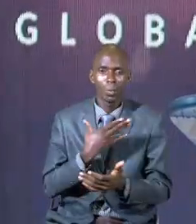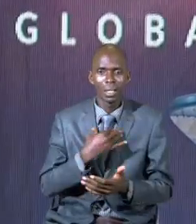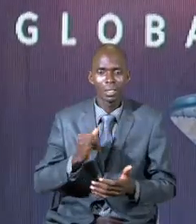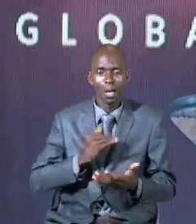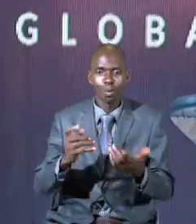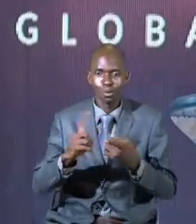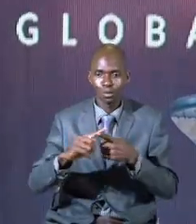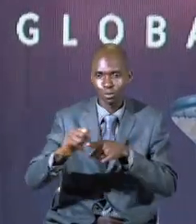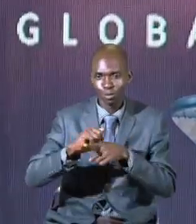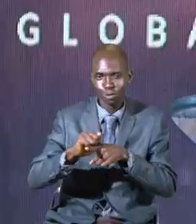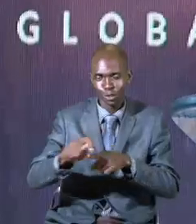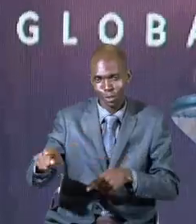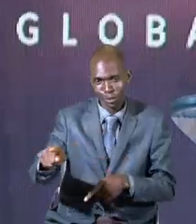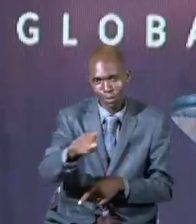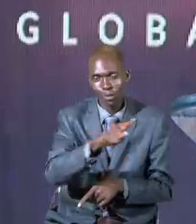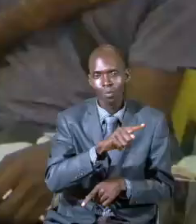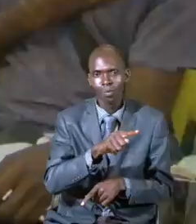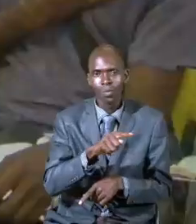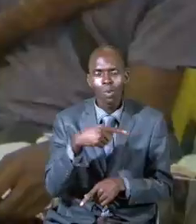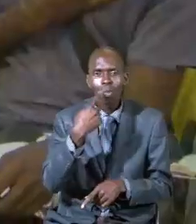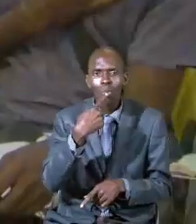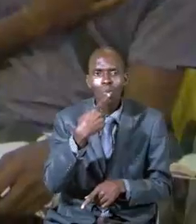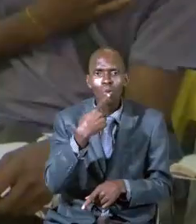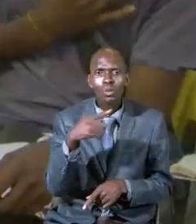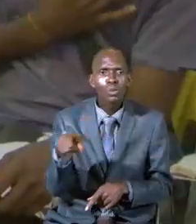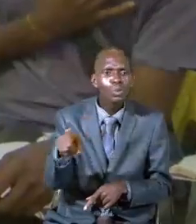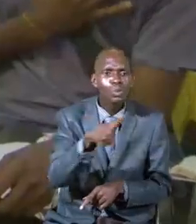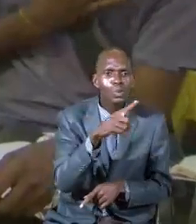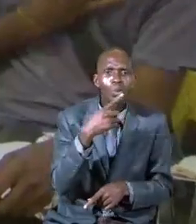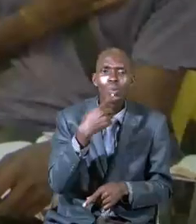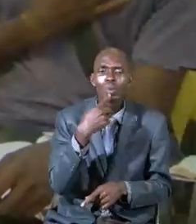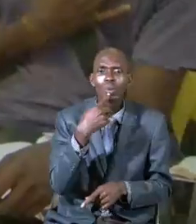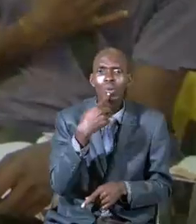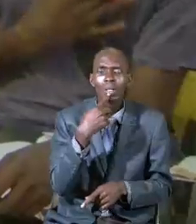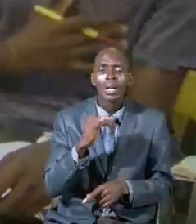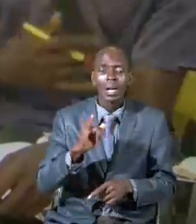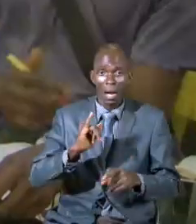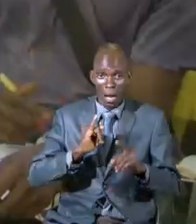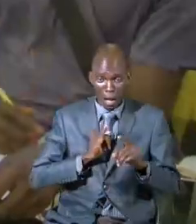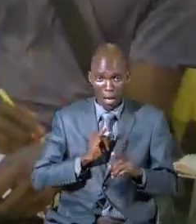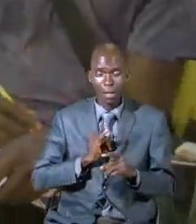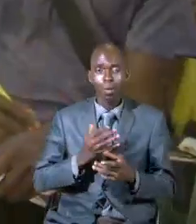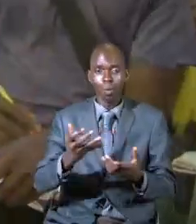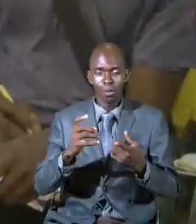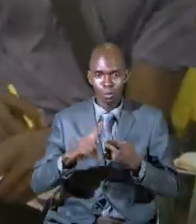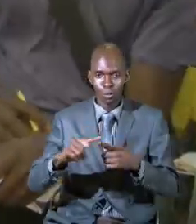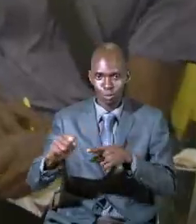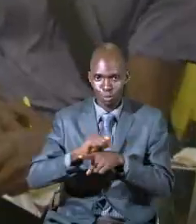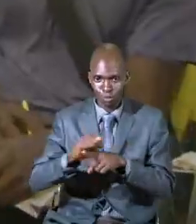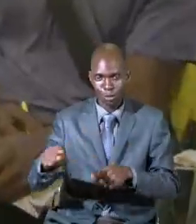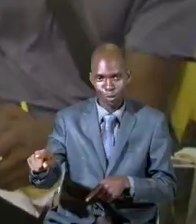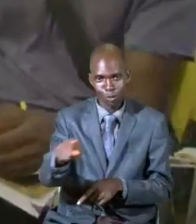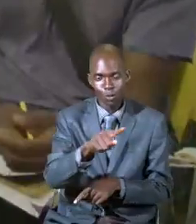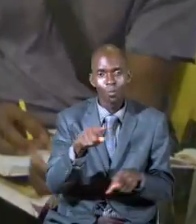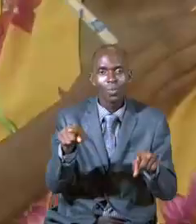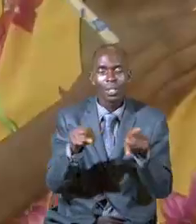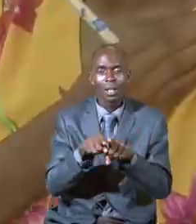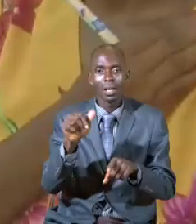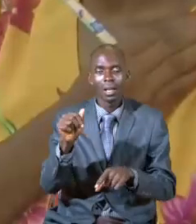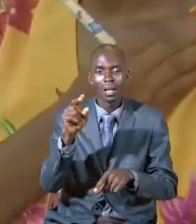talking about? I said I want to raise you as an unstoppable